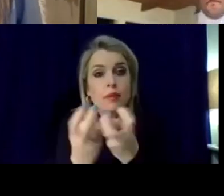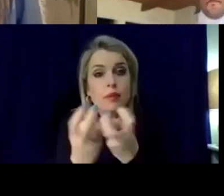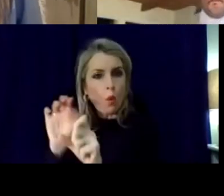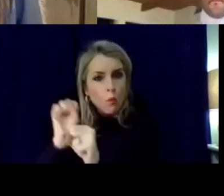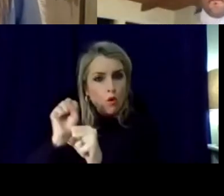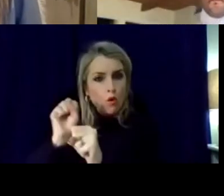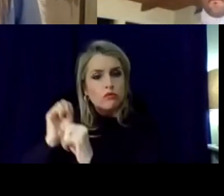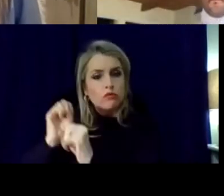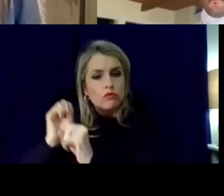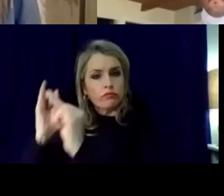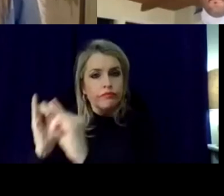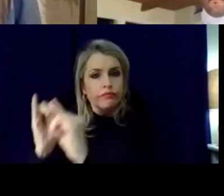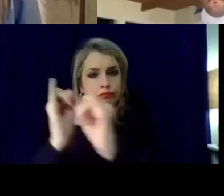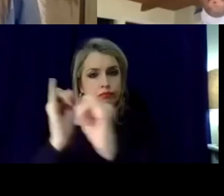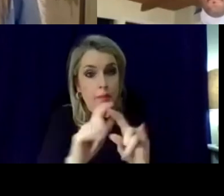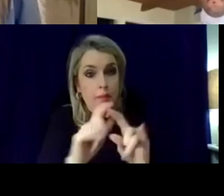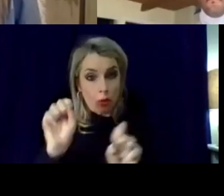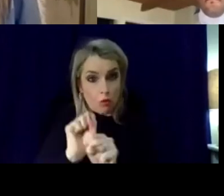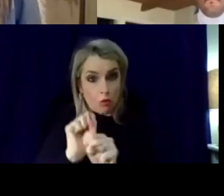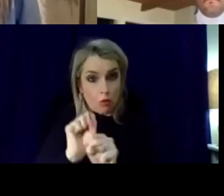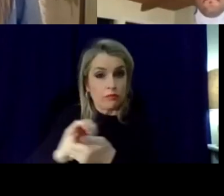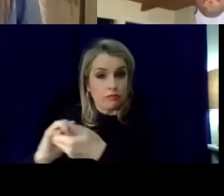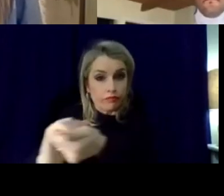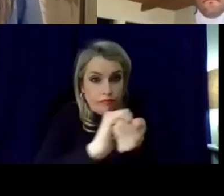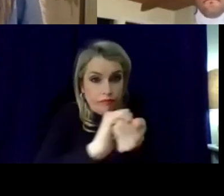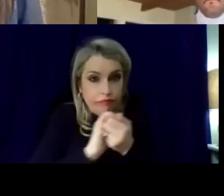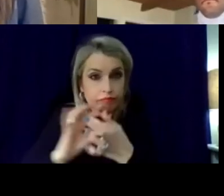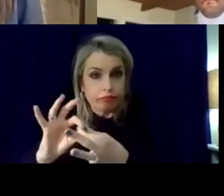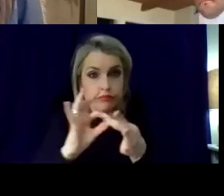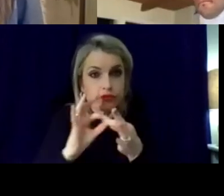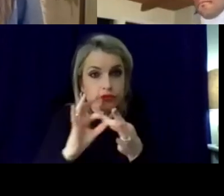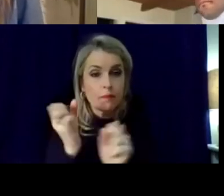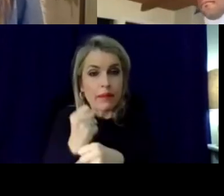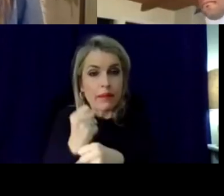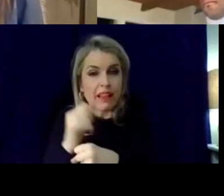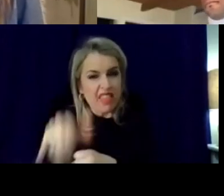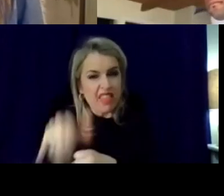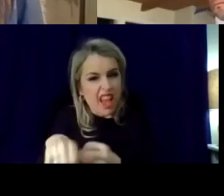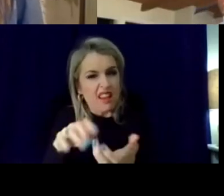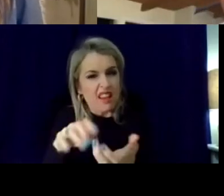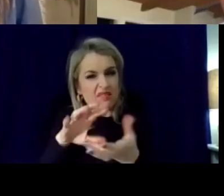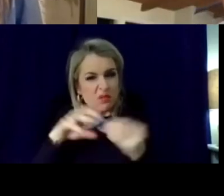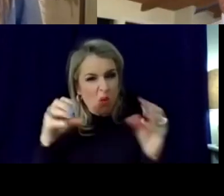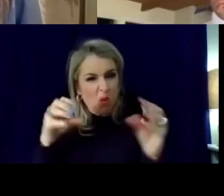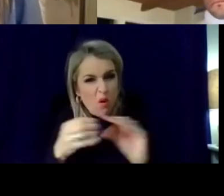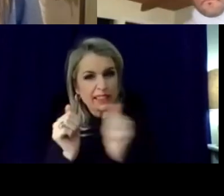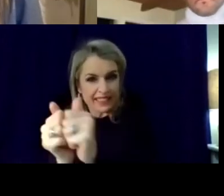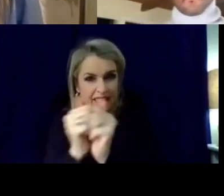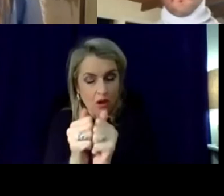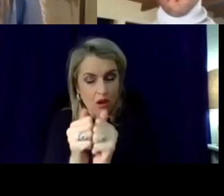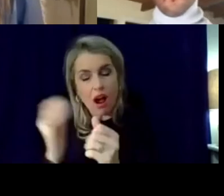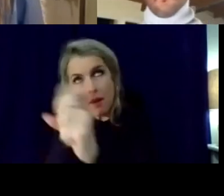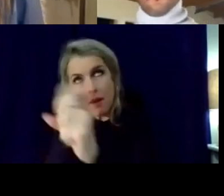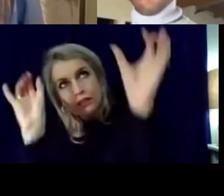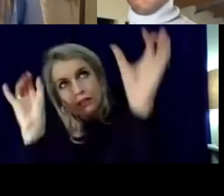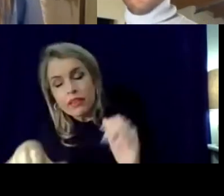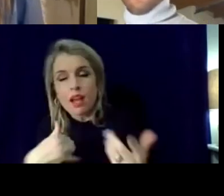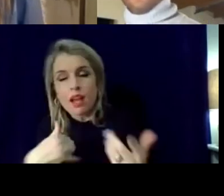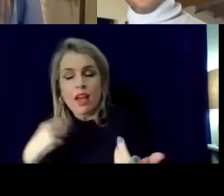of the work, certainly, but also we're working together to like create a cohesive narrative. And that's kind of what I imagine,